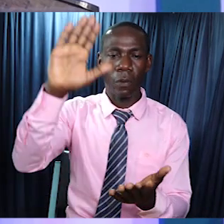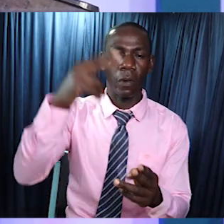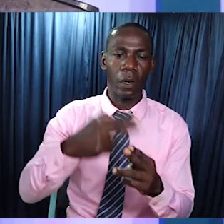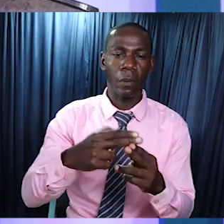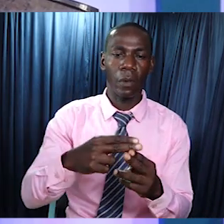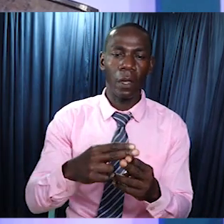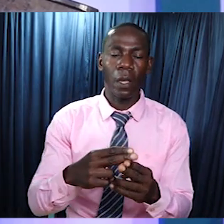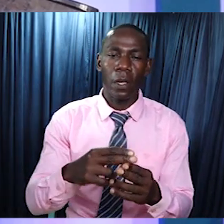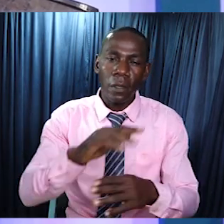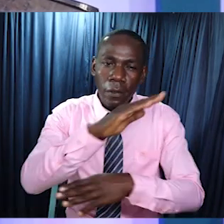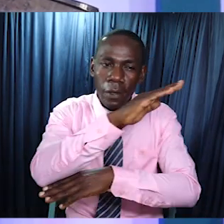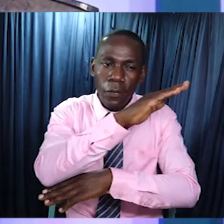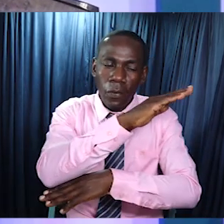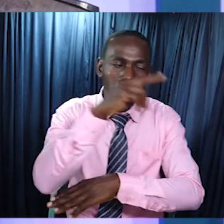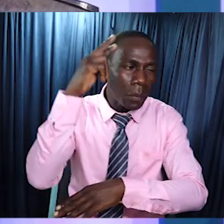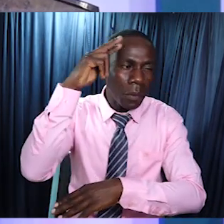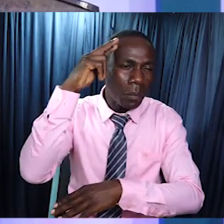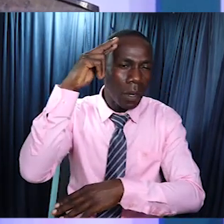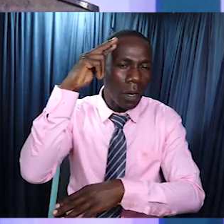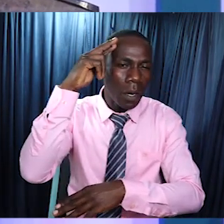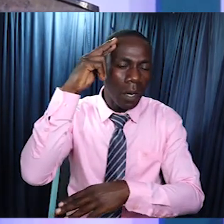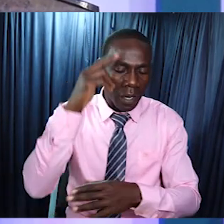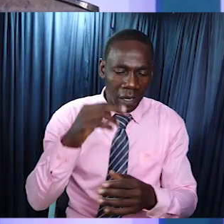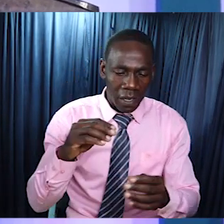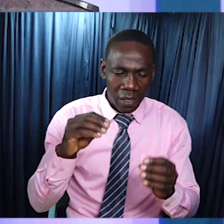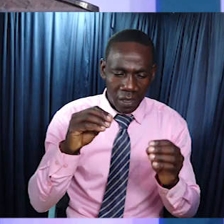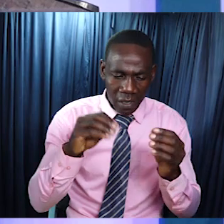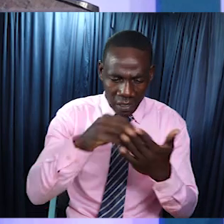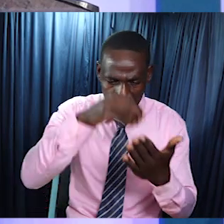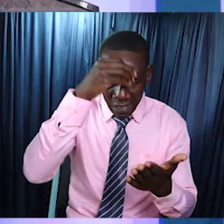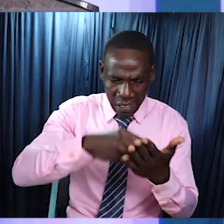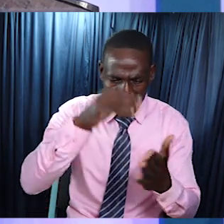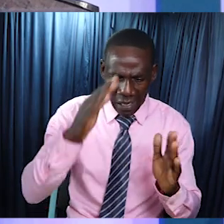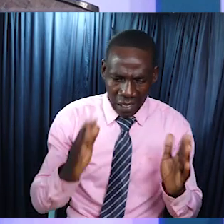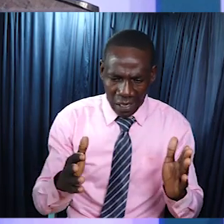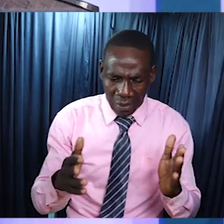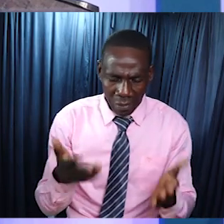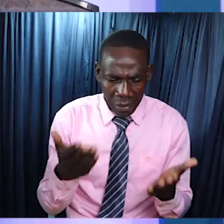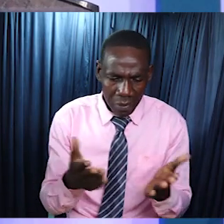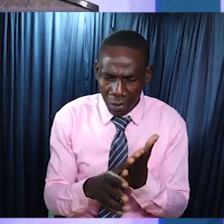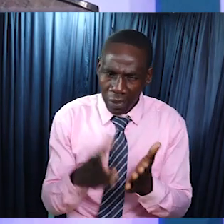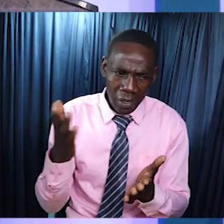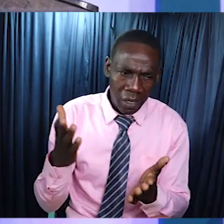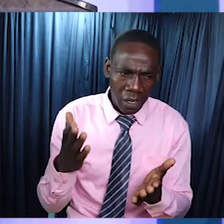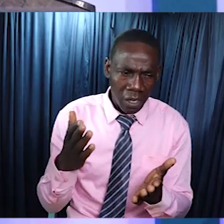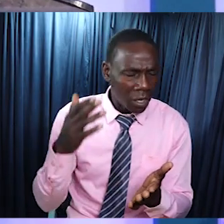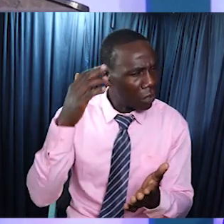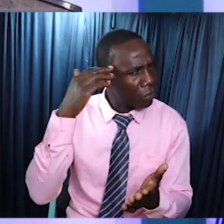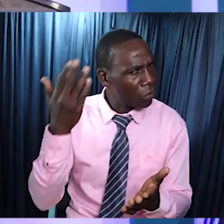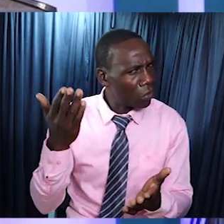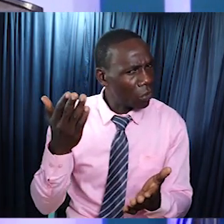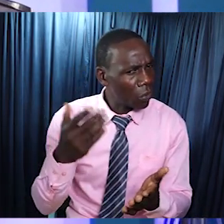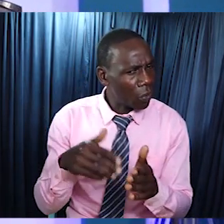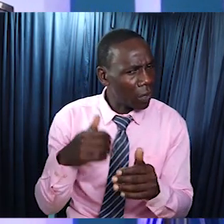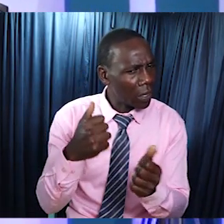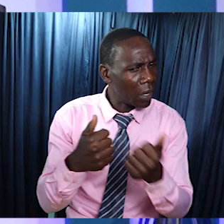our Lord. Kufikia jioni nikakumbuka. Come evening I remembered. Yule mwanafunzi. And that student. Sijui imekuwaje leo. How did it happen after?